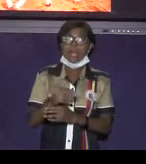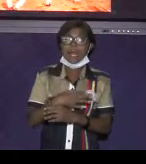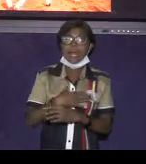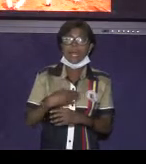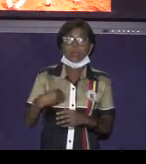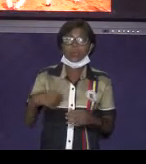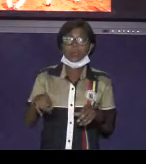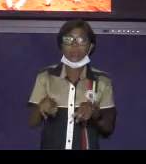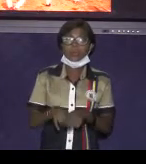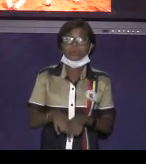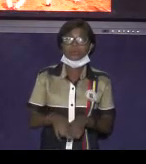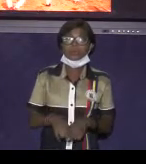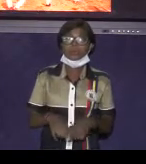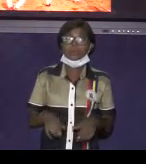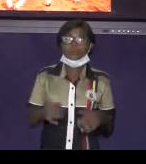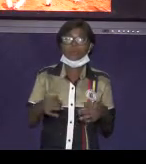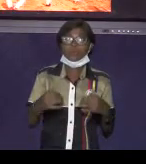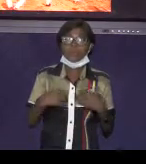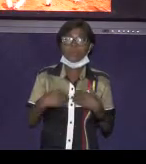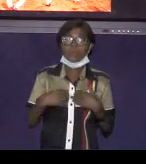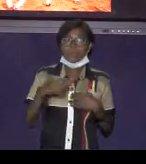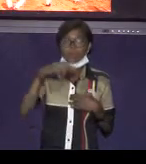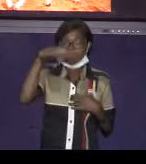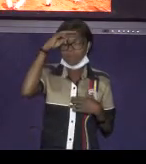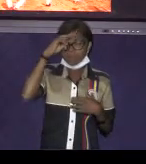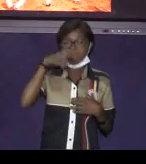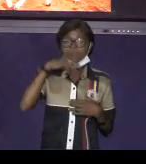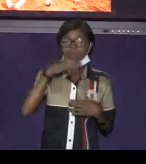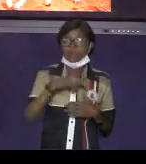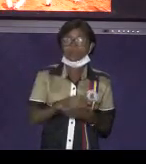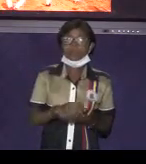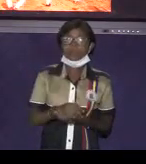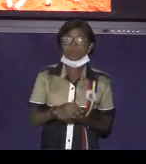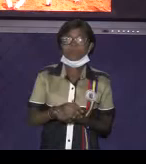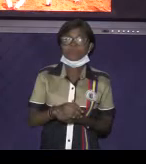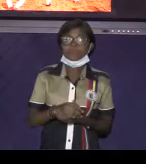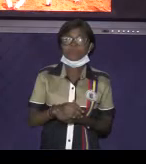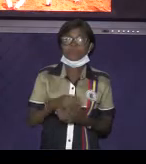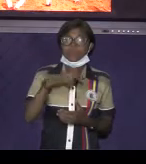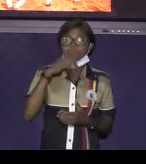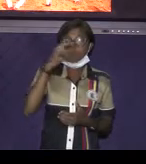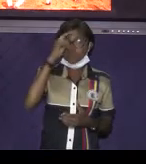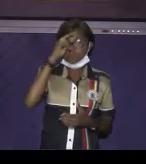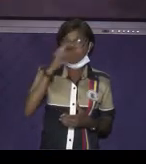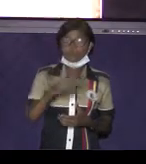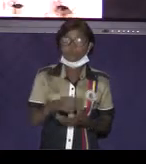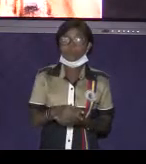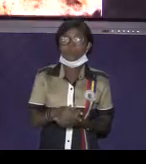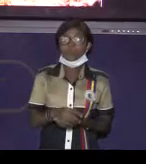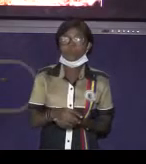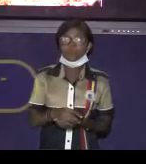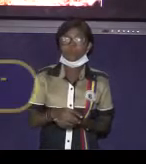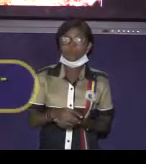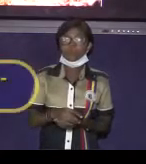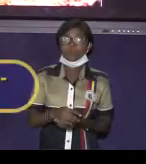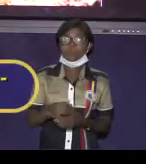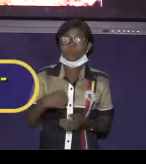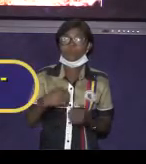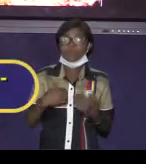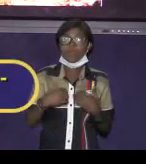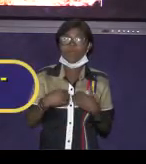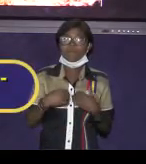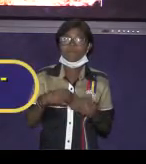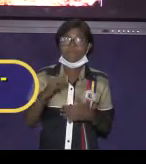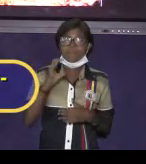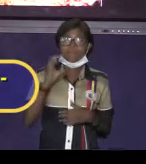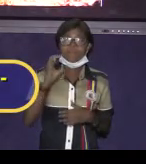we also have goats, sheep, goats, and we